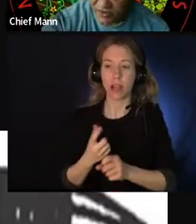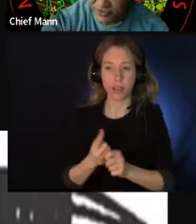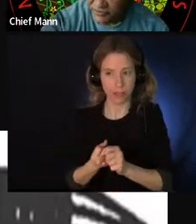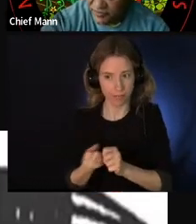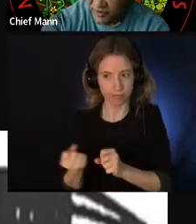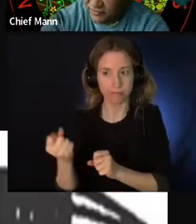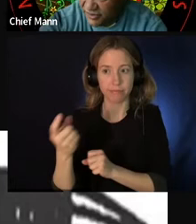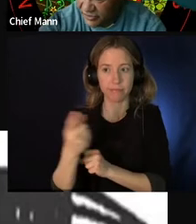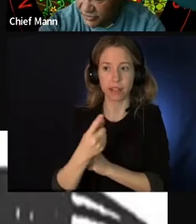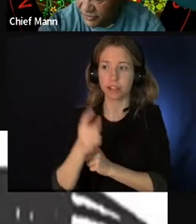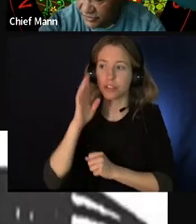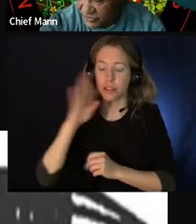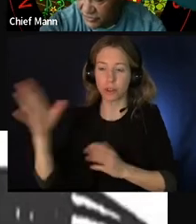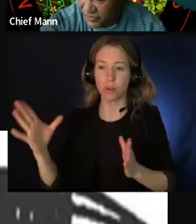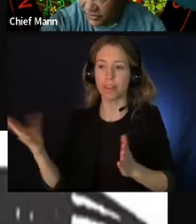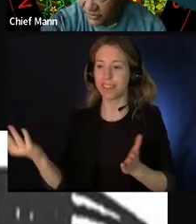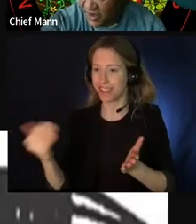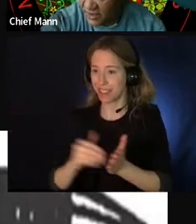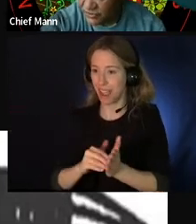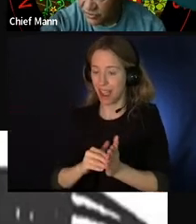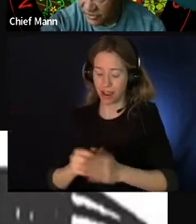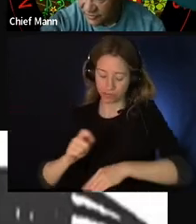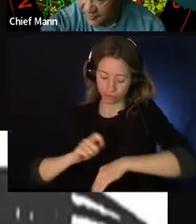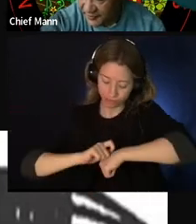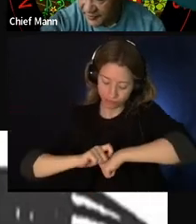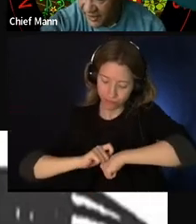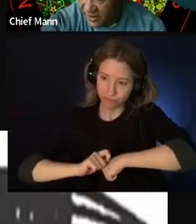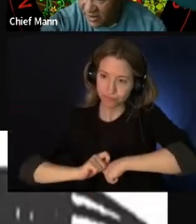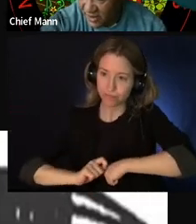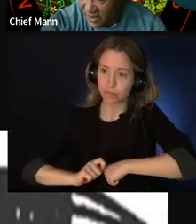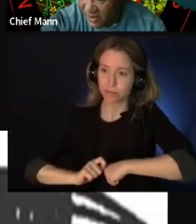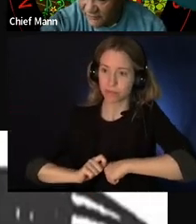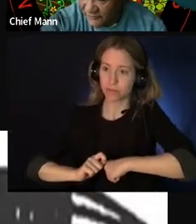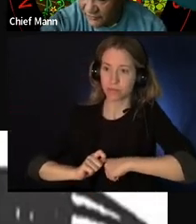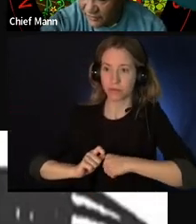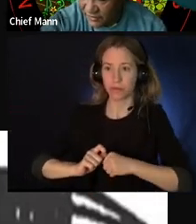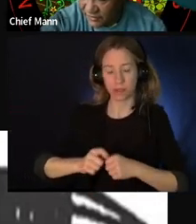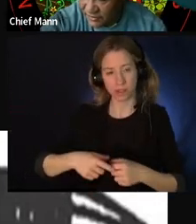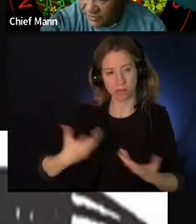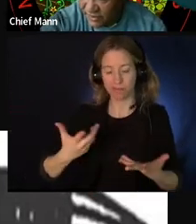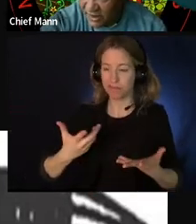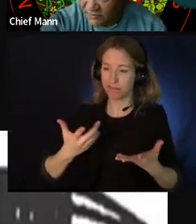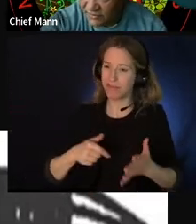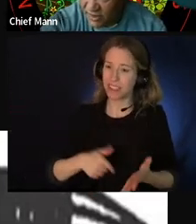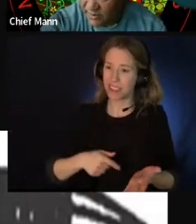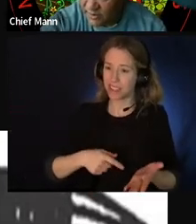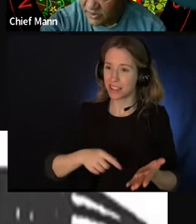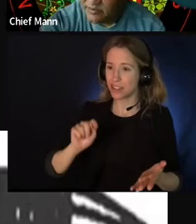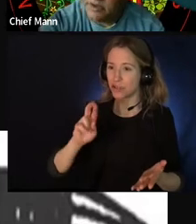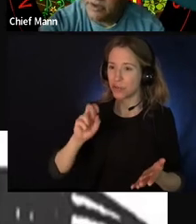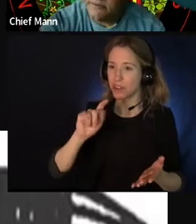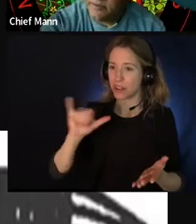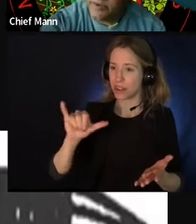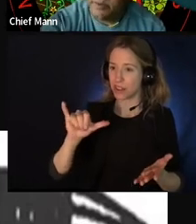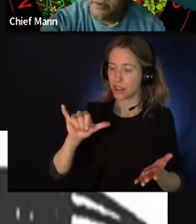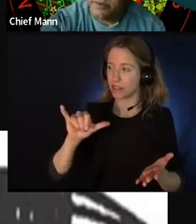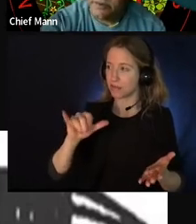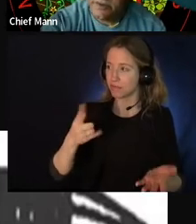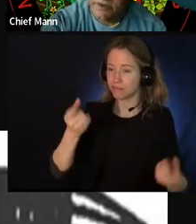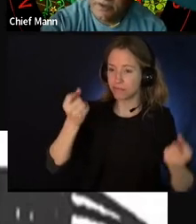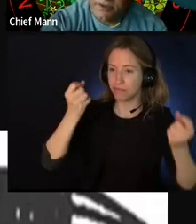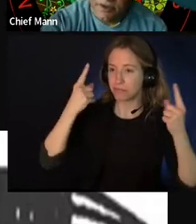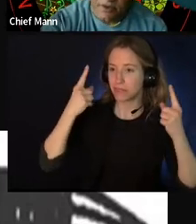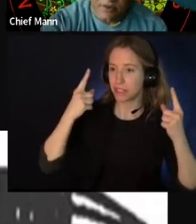The importance of this is the acknowledgement of, not of a government, but of a